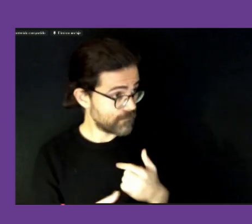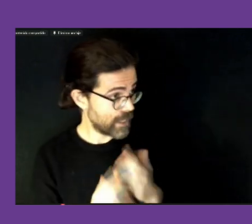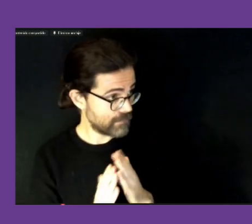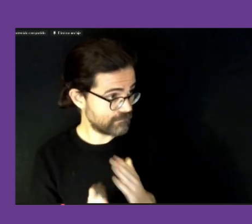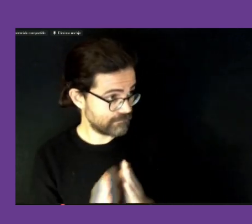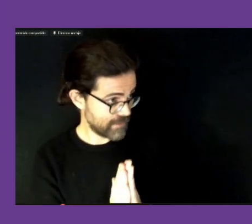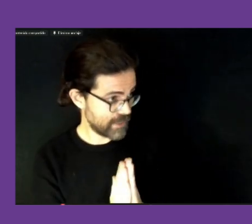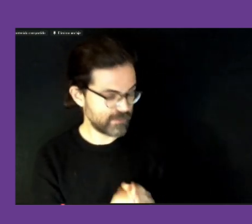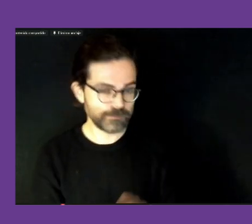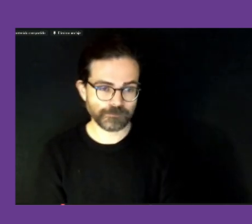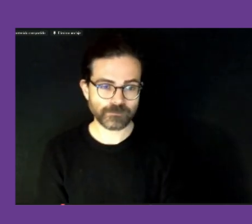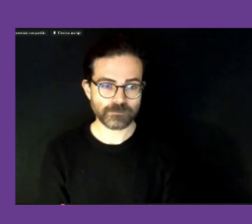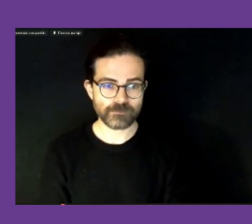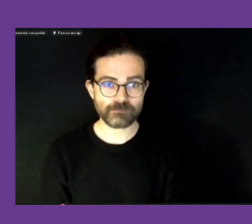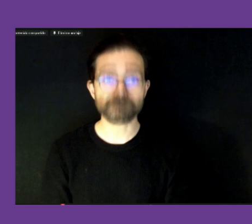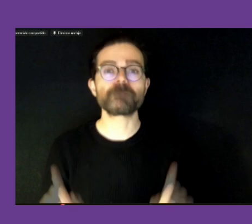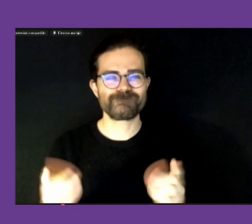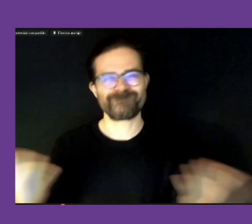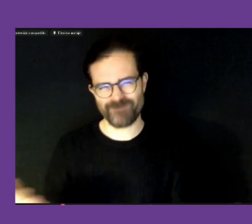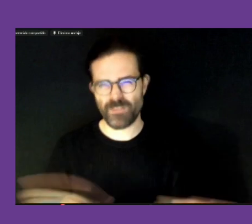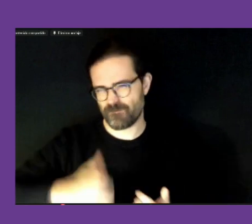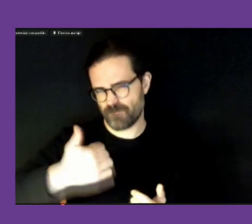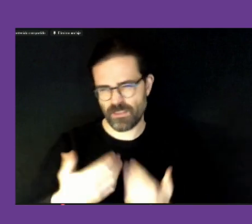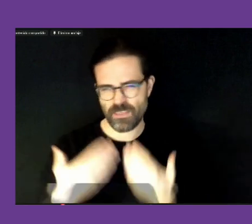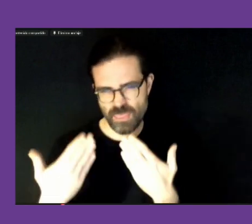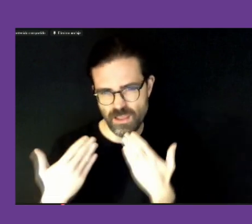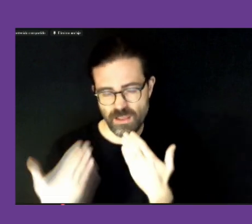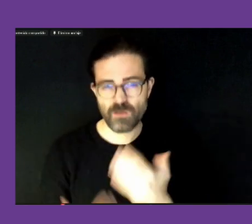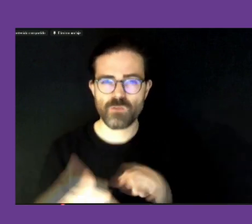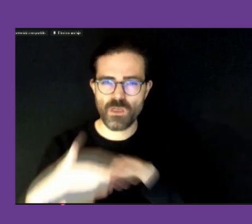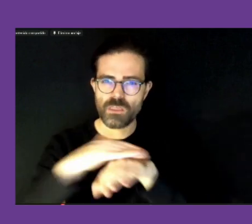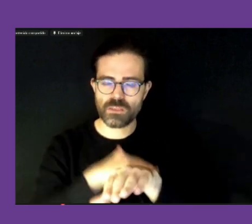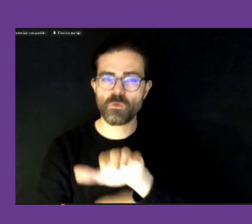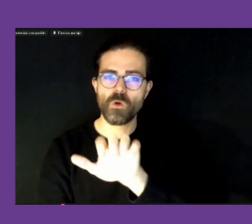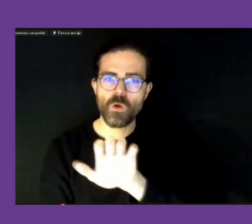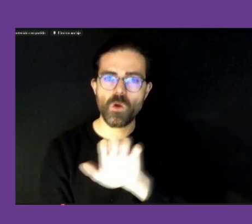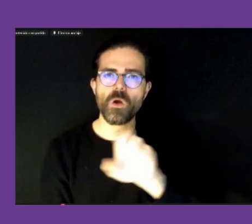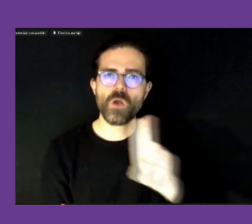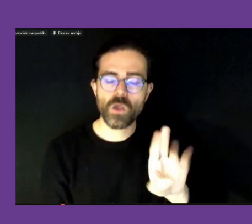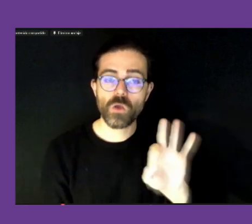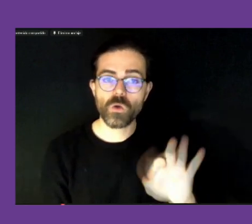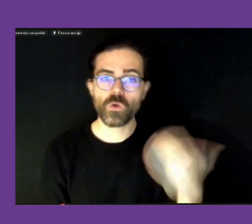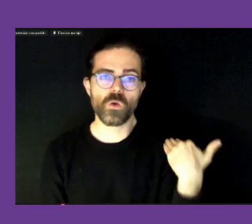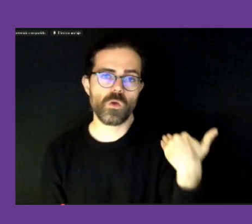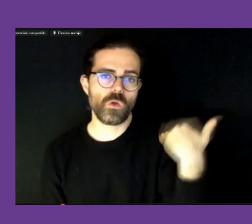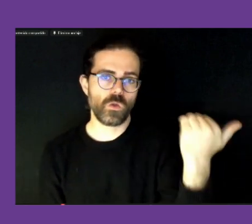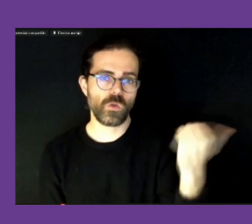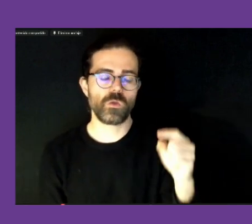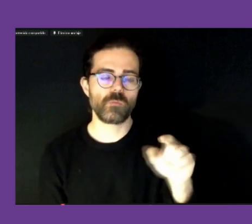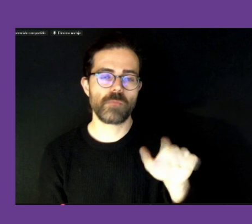1 second. Well, firstly, thank you very much to AccessibleEU and ANEC for inviting us to participate in this panel